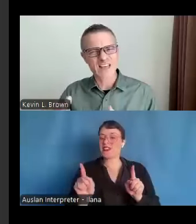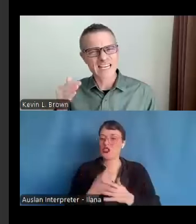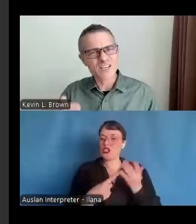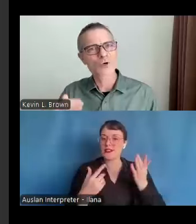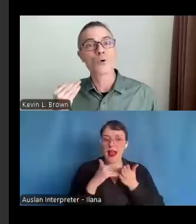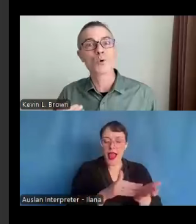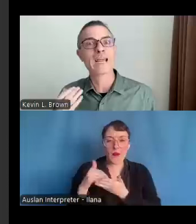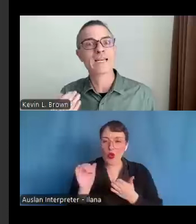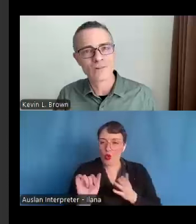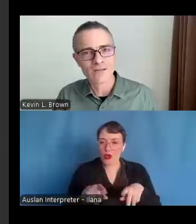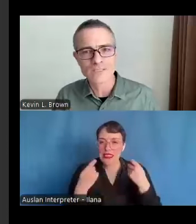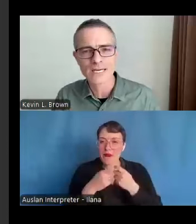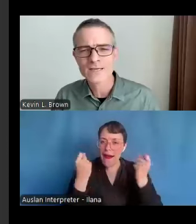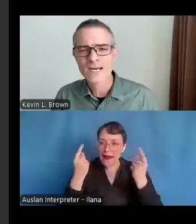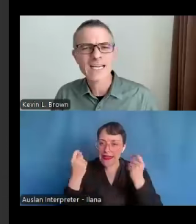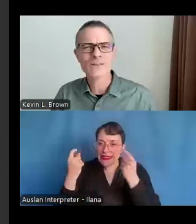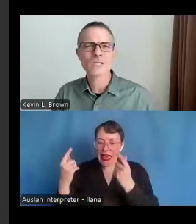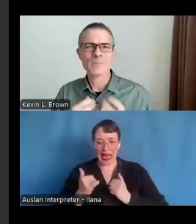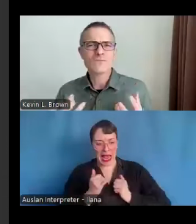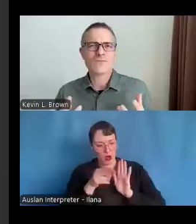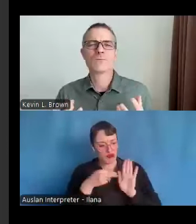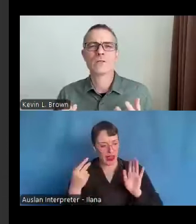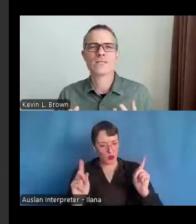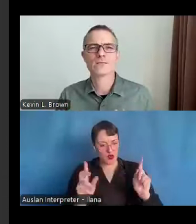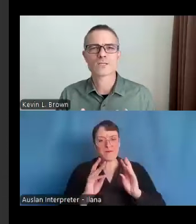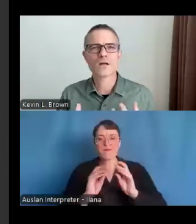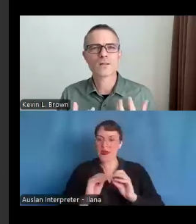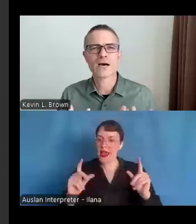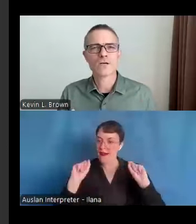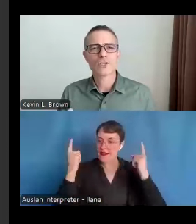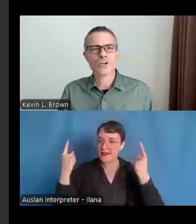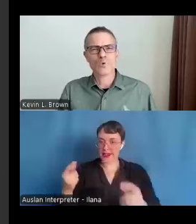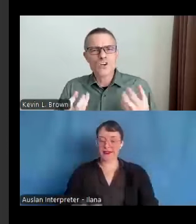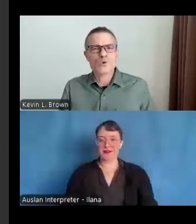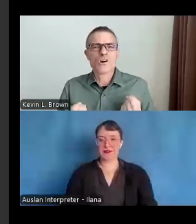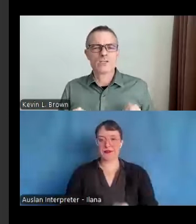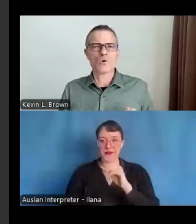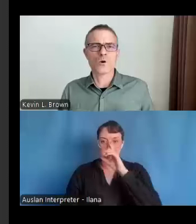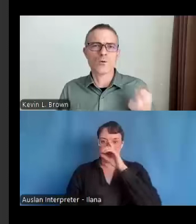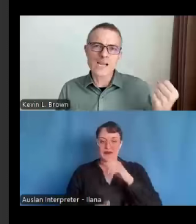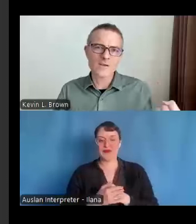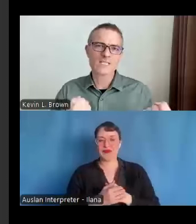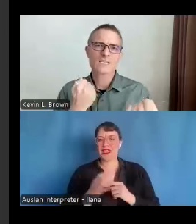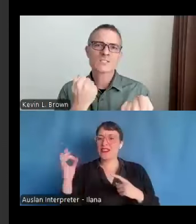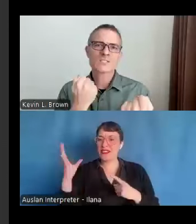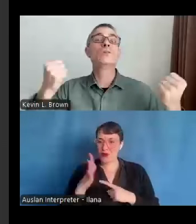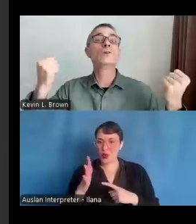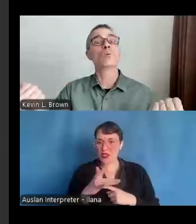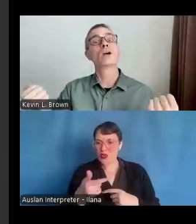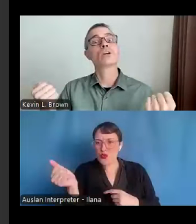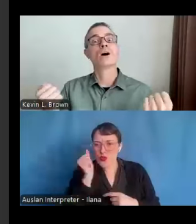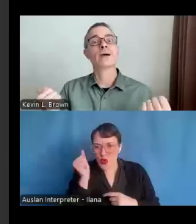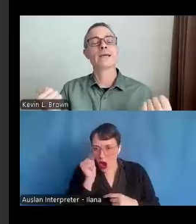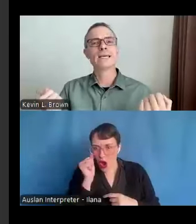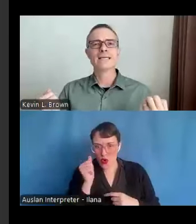drive that internal brand clarity. Again, being fundable is all about, you know, what you are at the core, why you exist, what you do, and